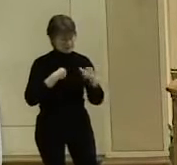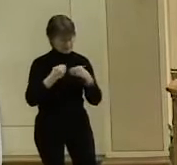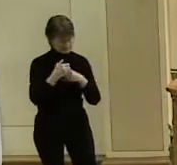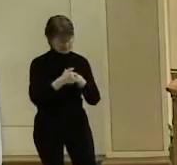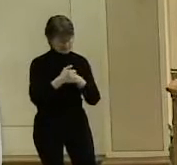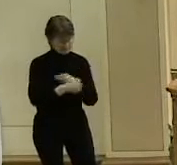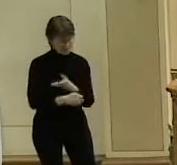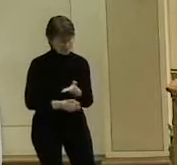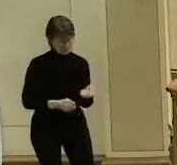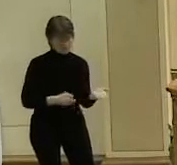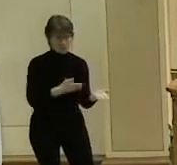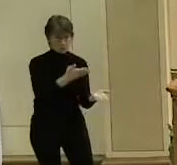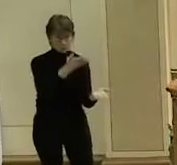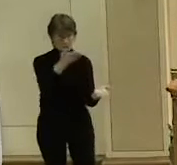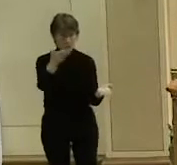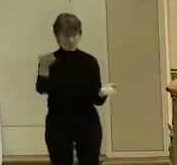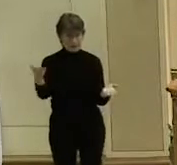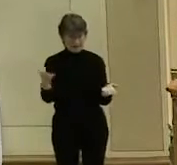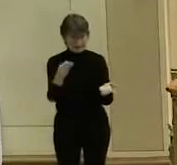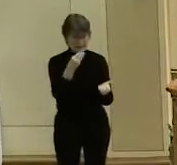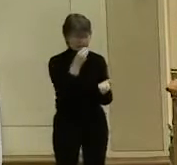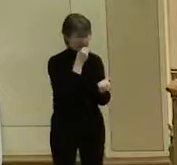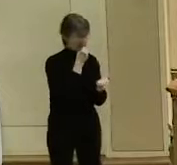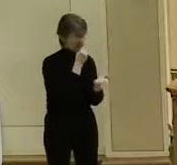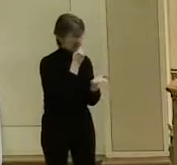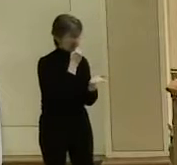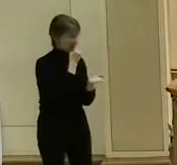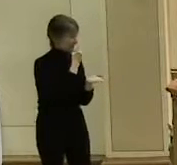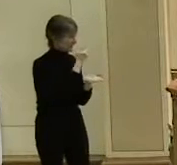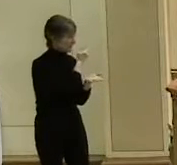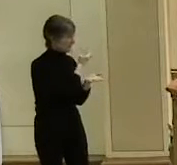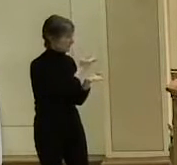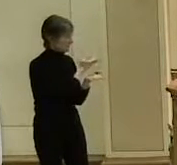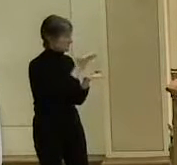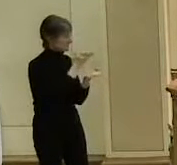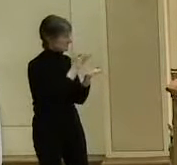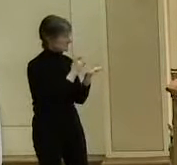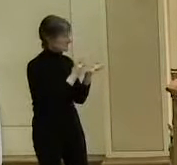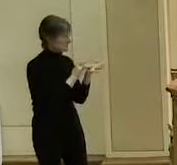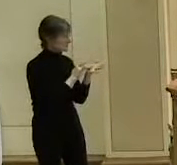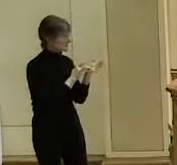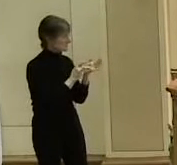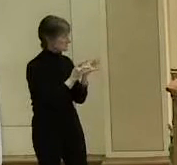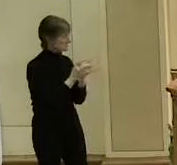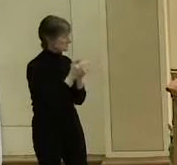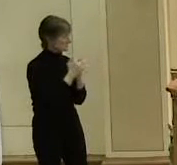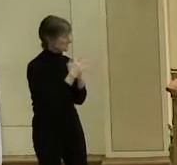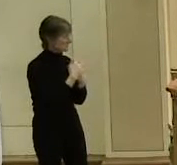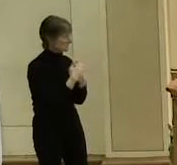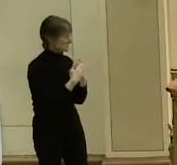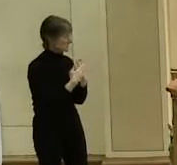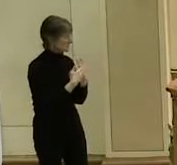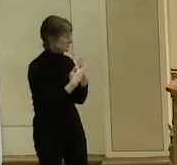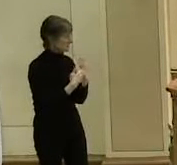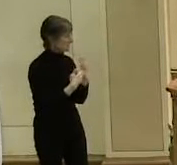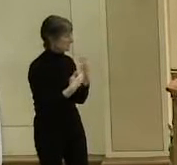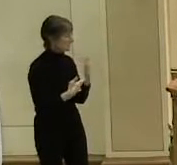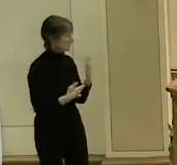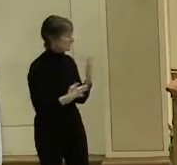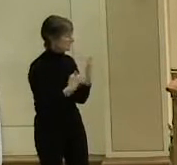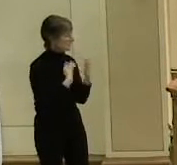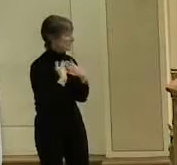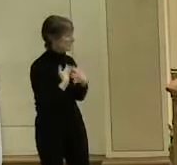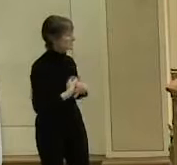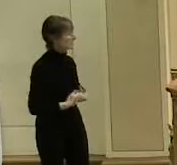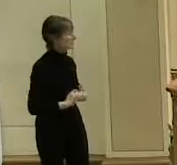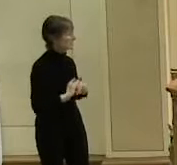"Take this, all of you, and eat of it, for this is my body,